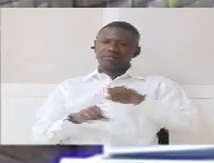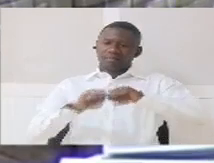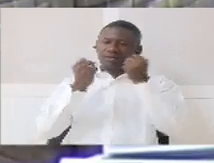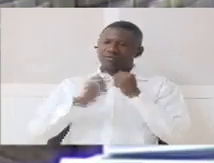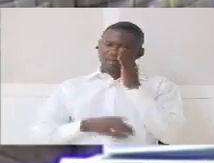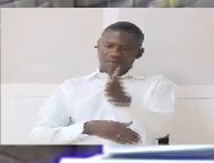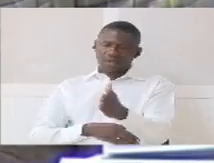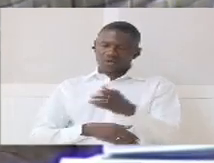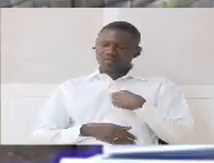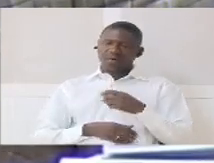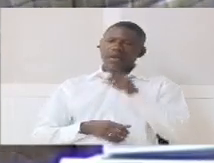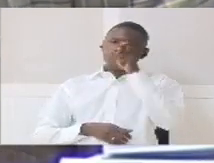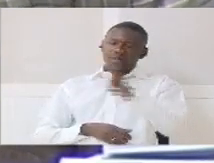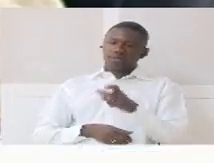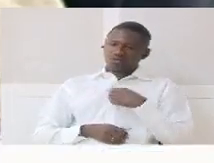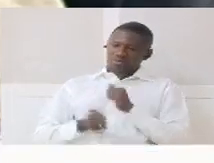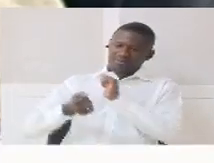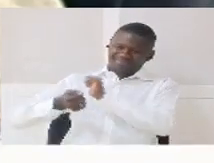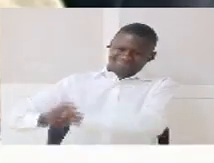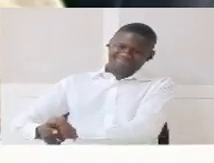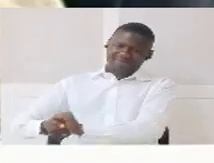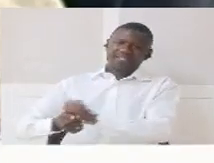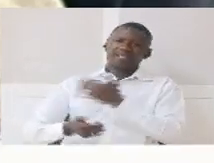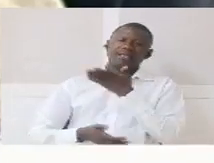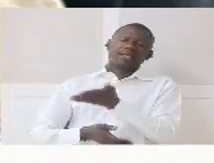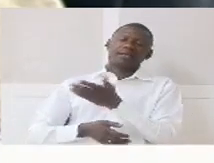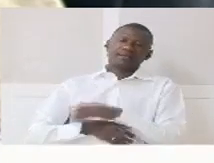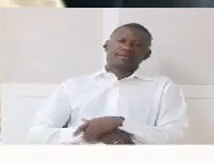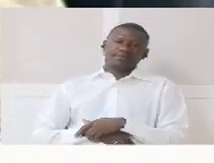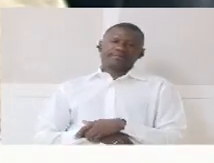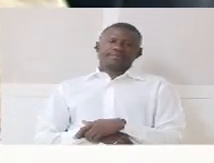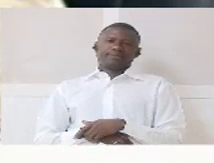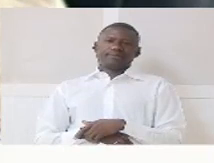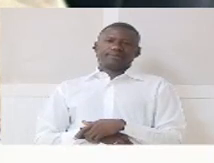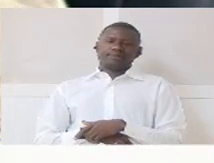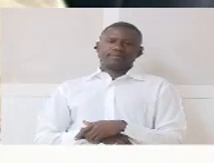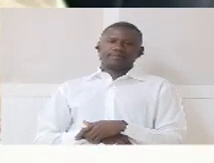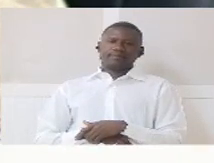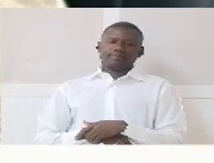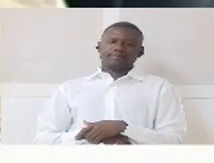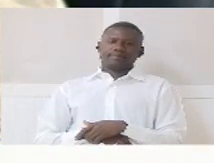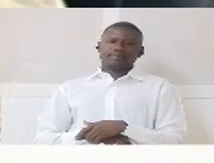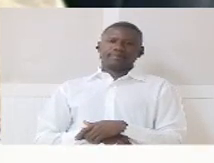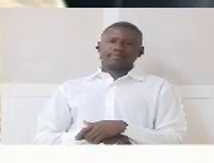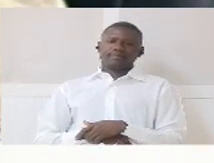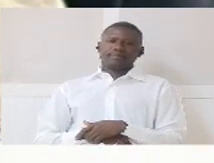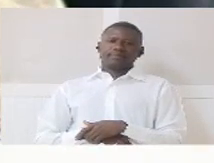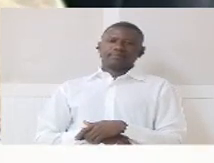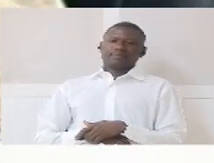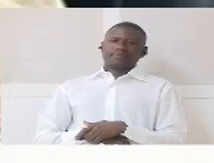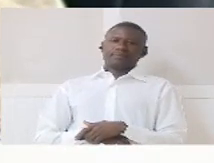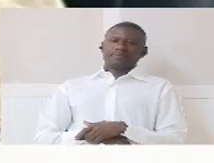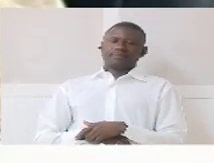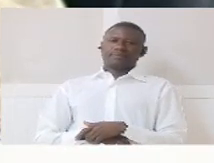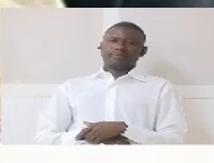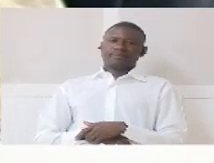inmates to be detained there? Say in remand wing jibe. Mkule munyanta tinyaluti moli emeni